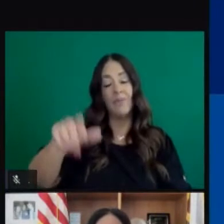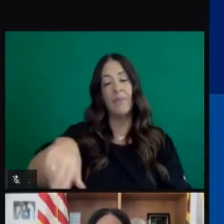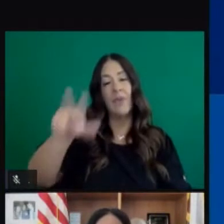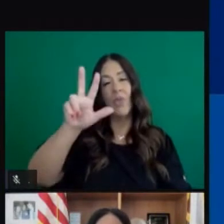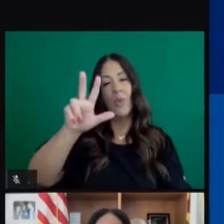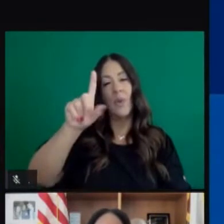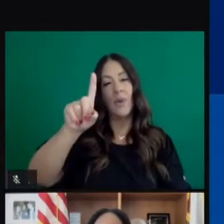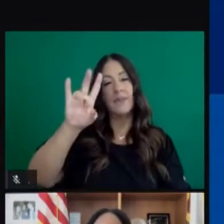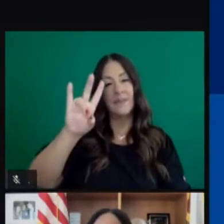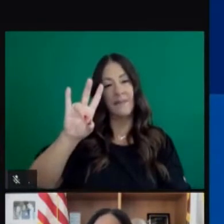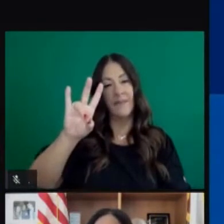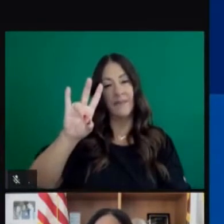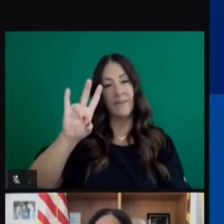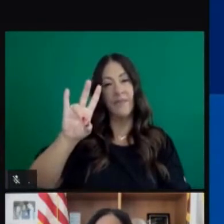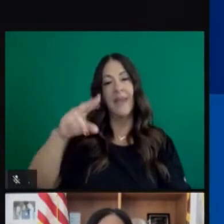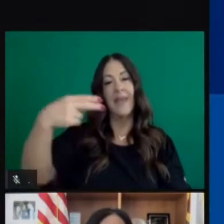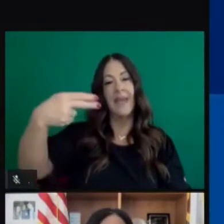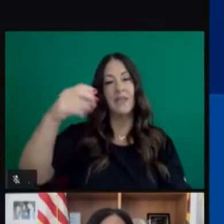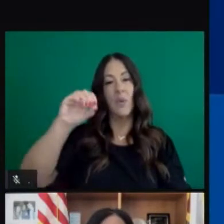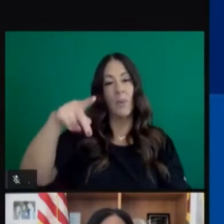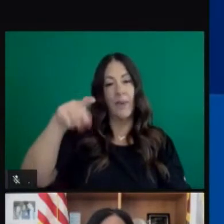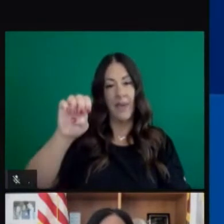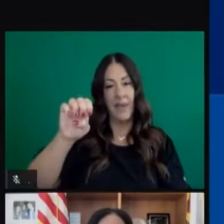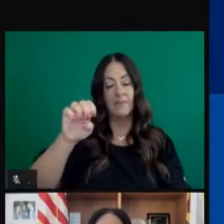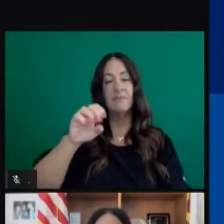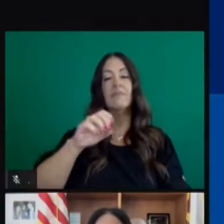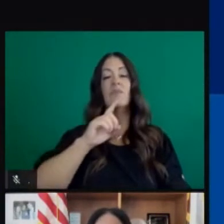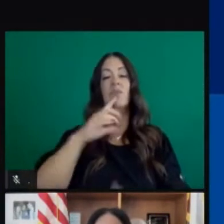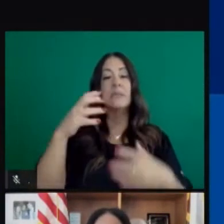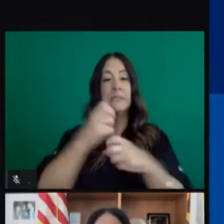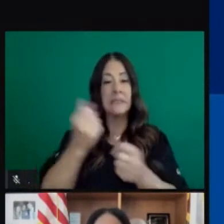1-833-317-HOPE. That's